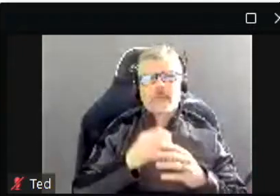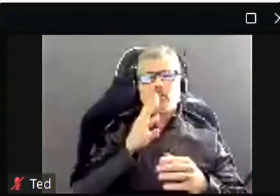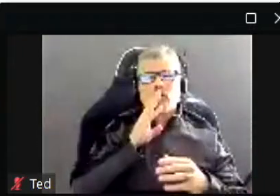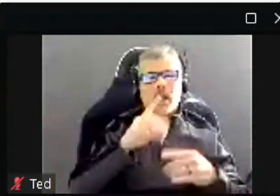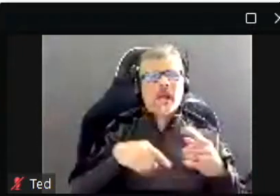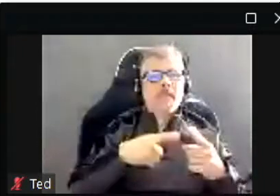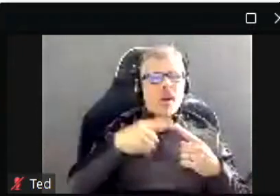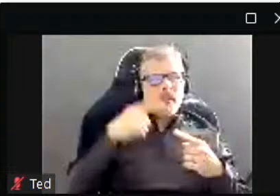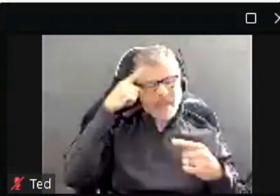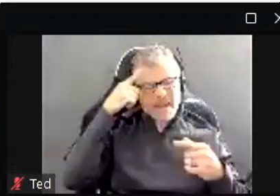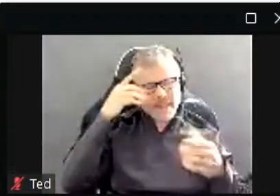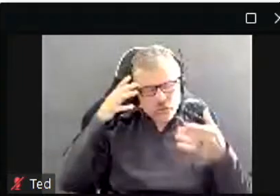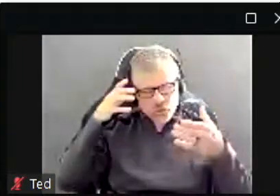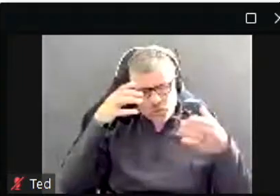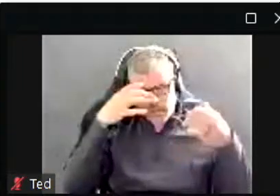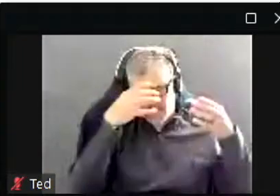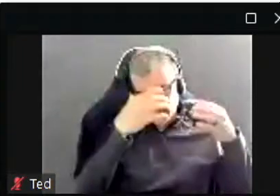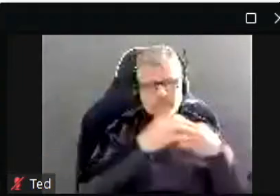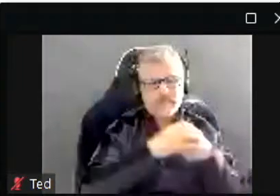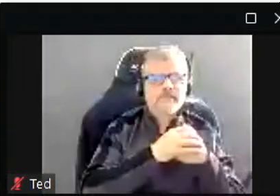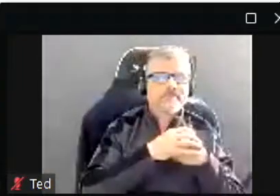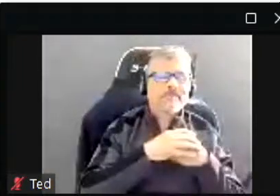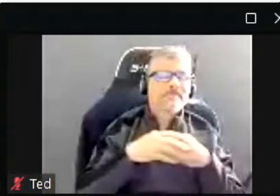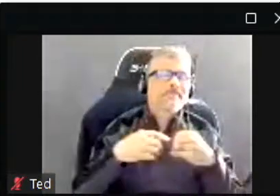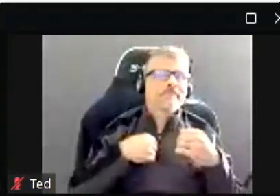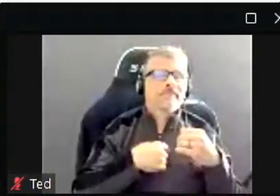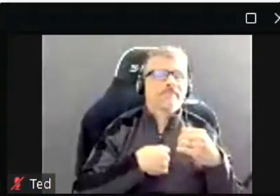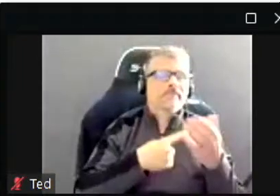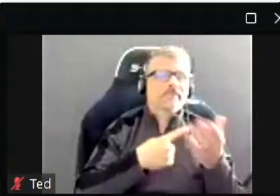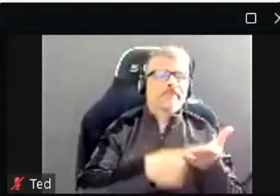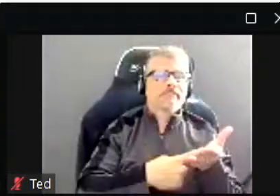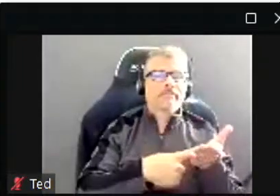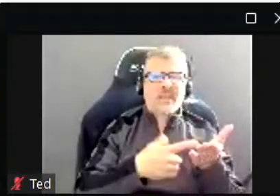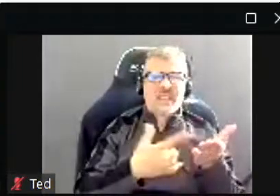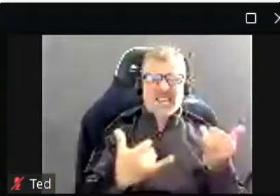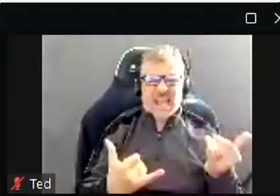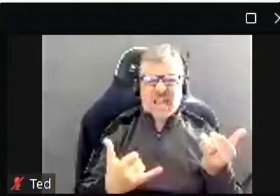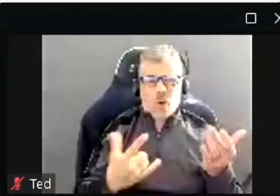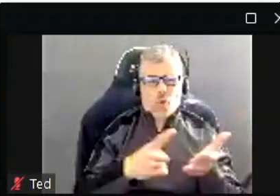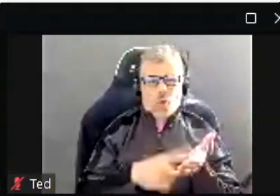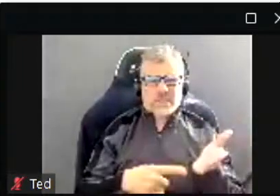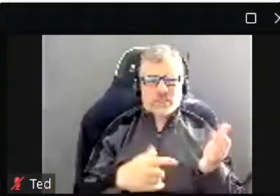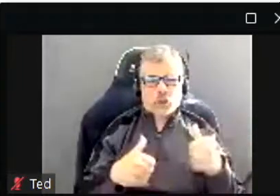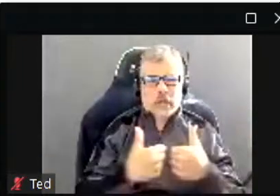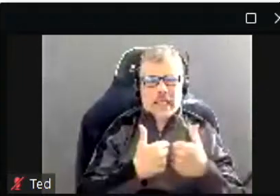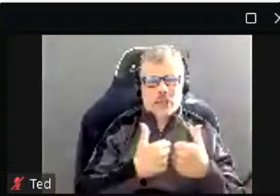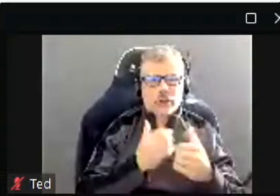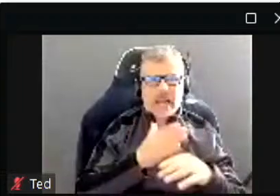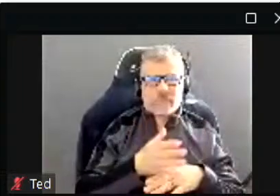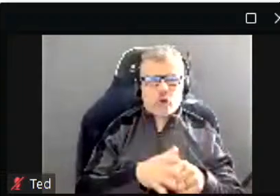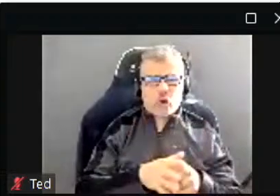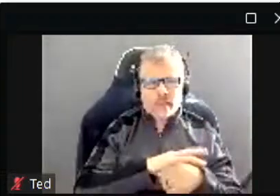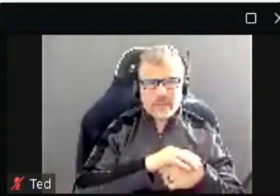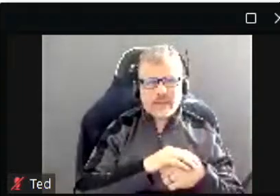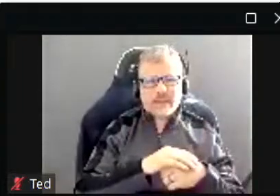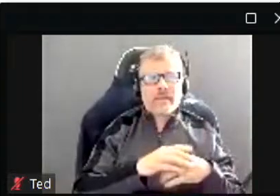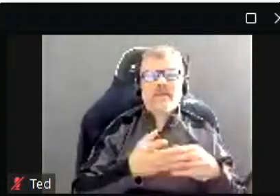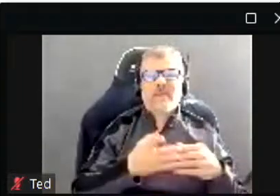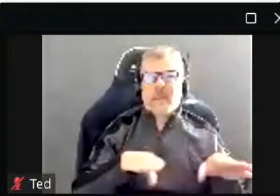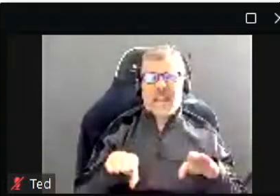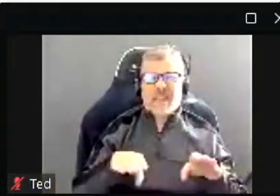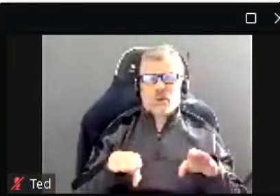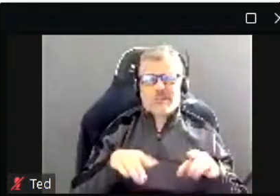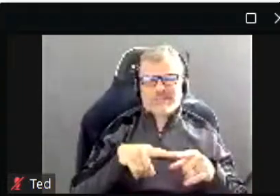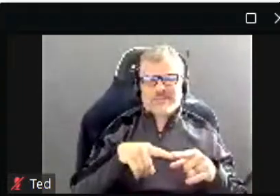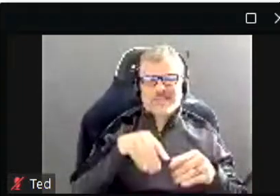shift. We discussed some of the current challenges post-COVID with behaviors in the schools